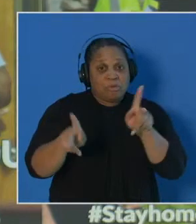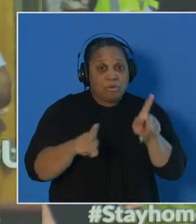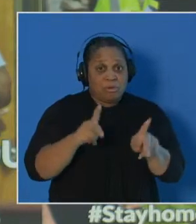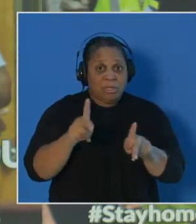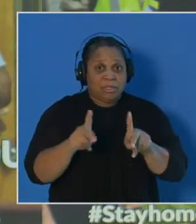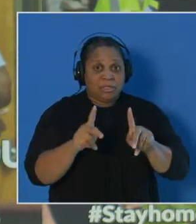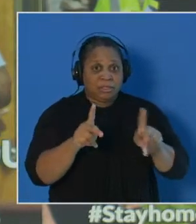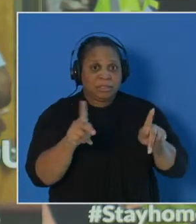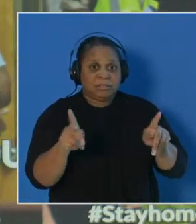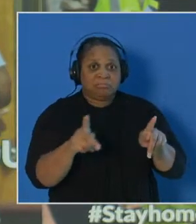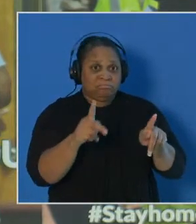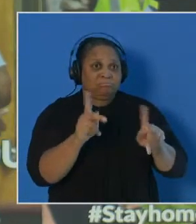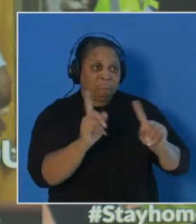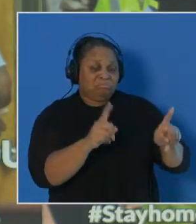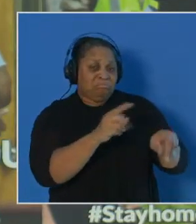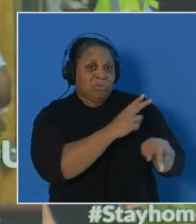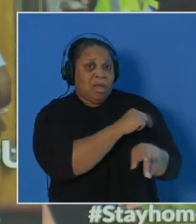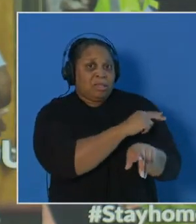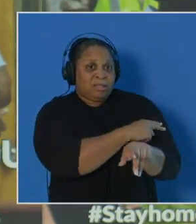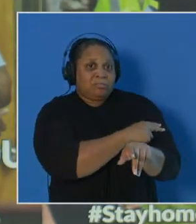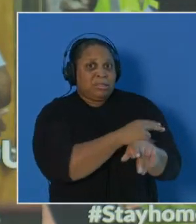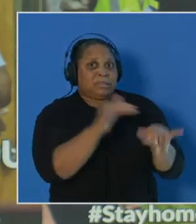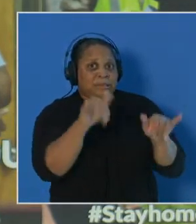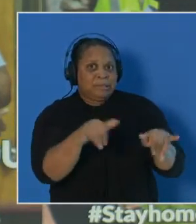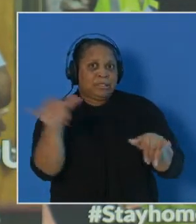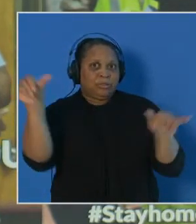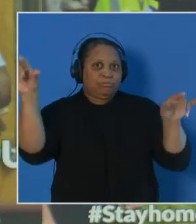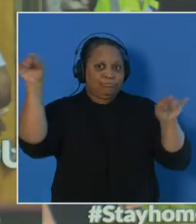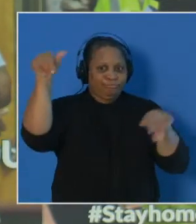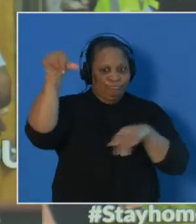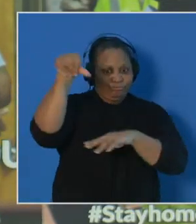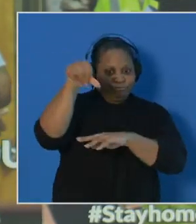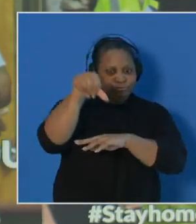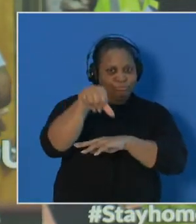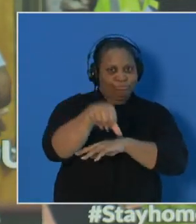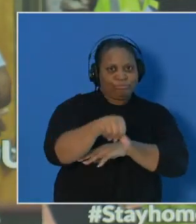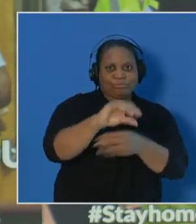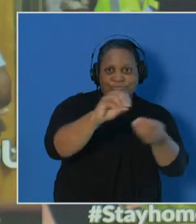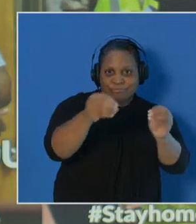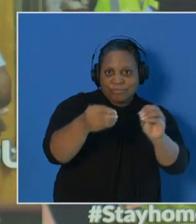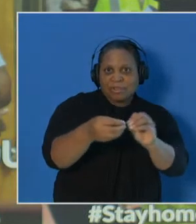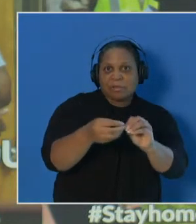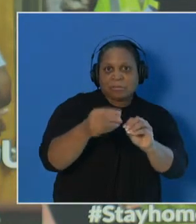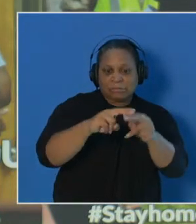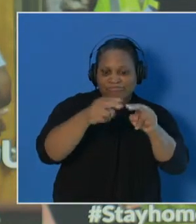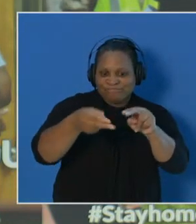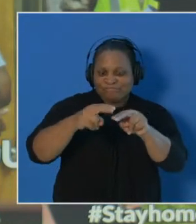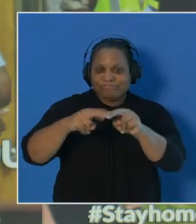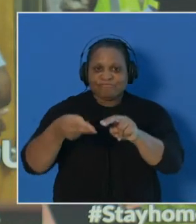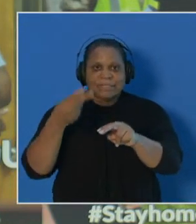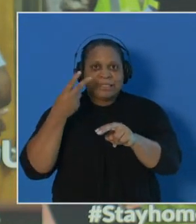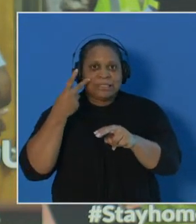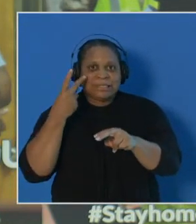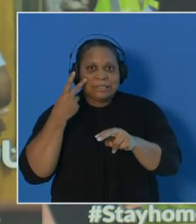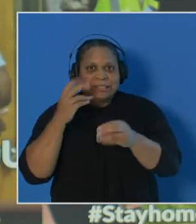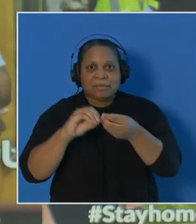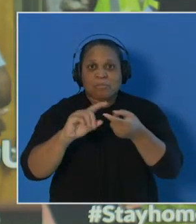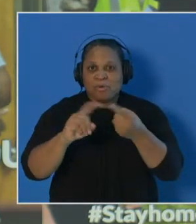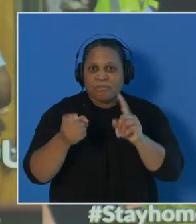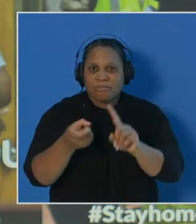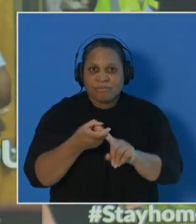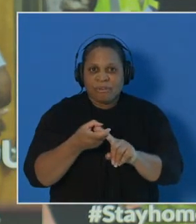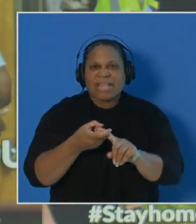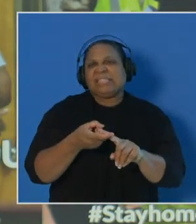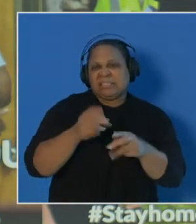result of this disease continues to fall. We have seen more of our friends and neighbors economically displaced by